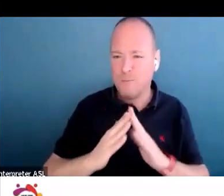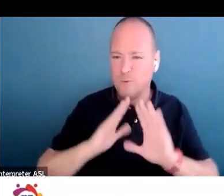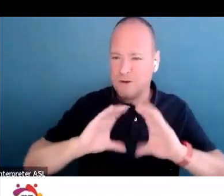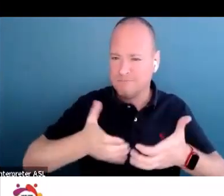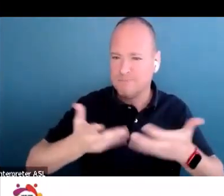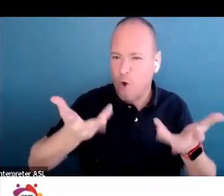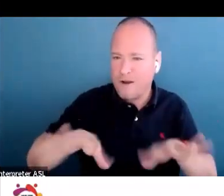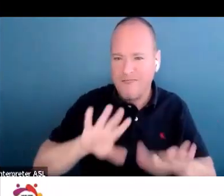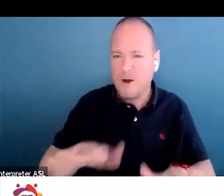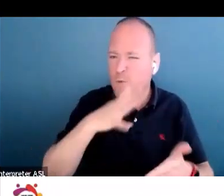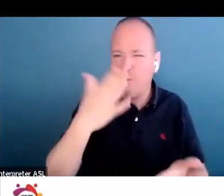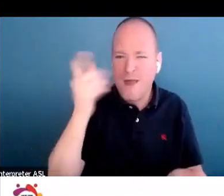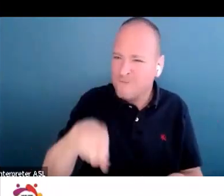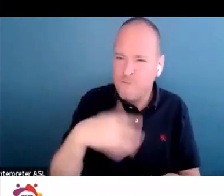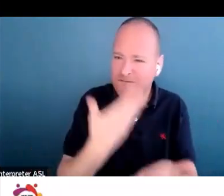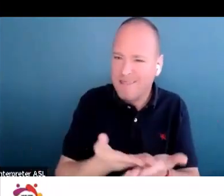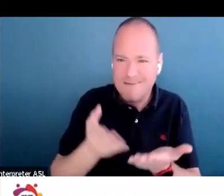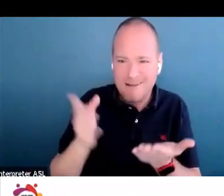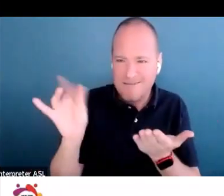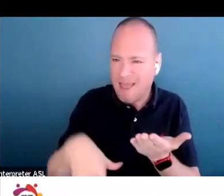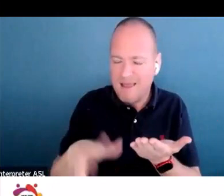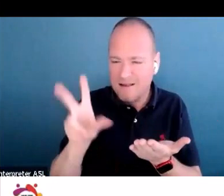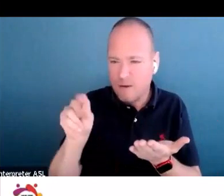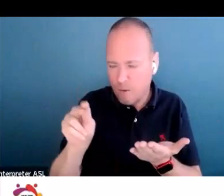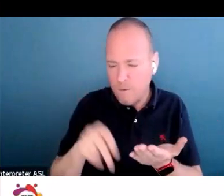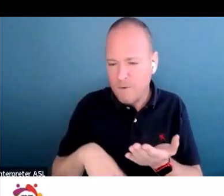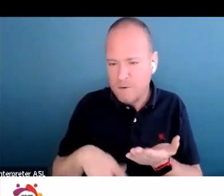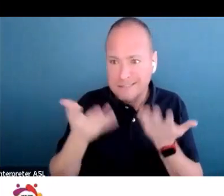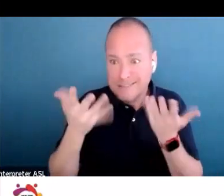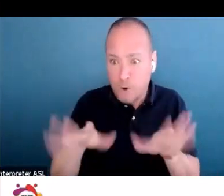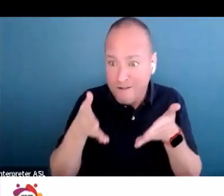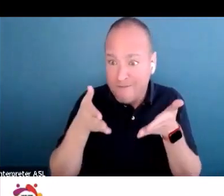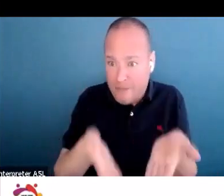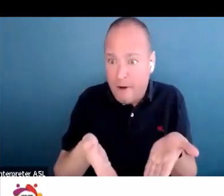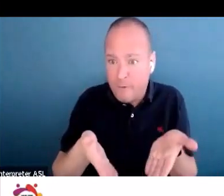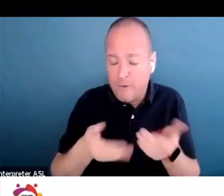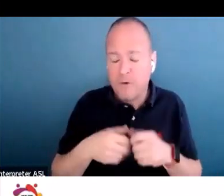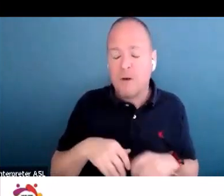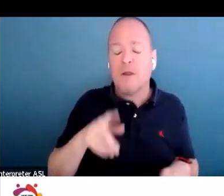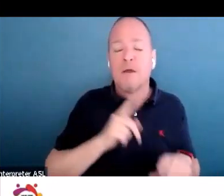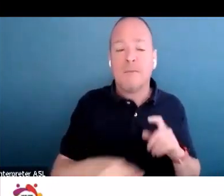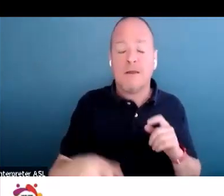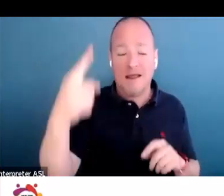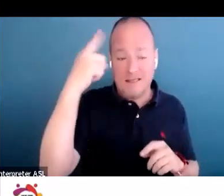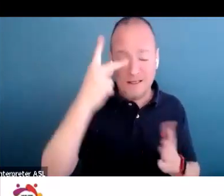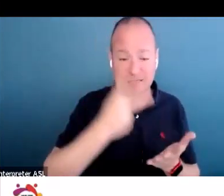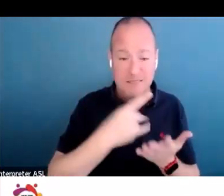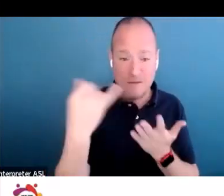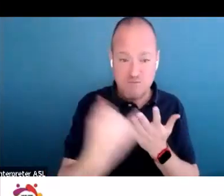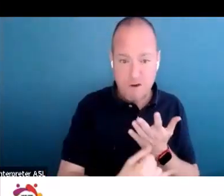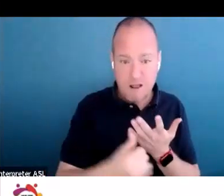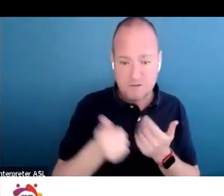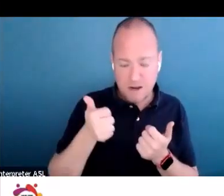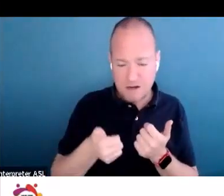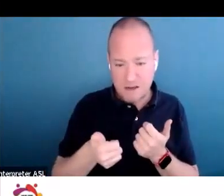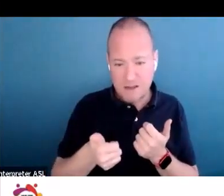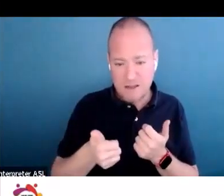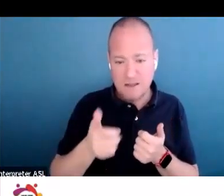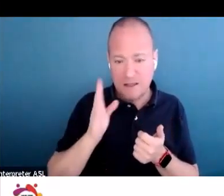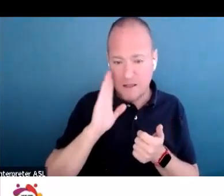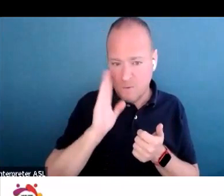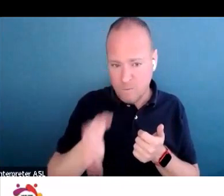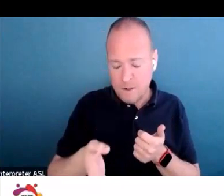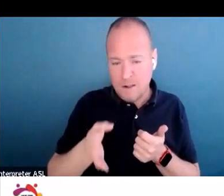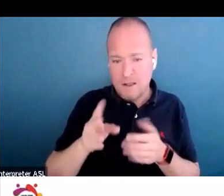Nobody needs to, it's there, right? But I think this project is going to